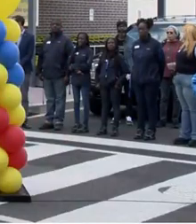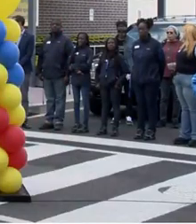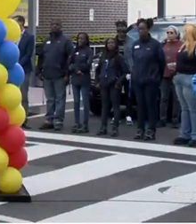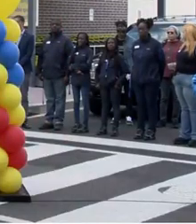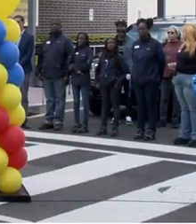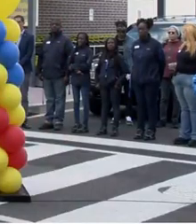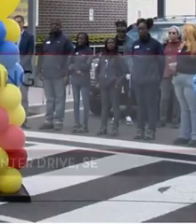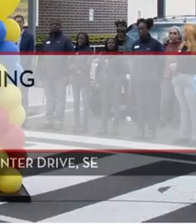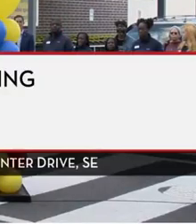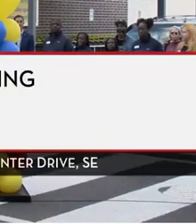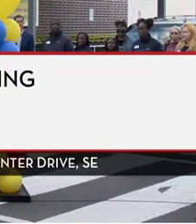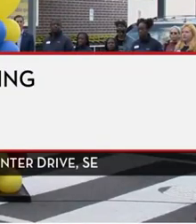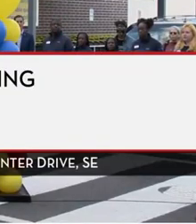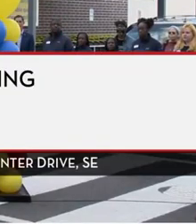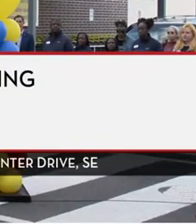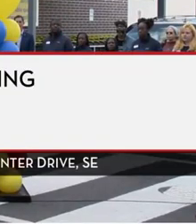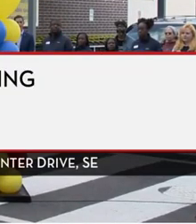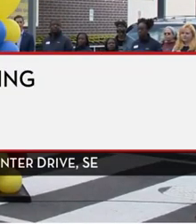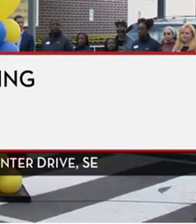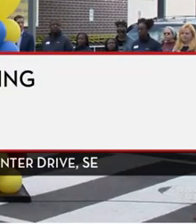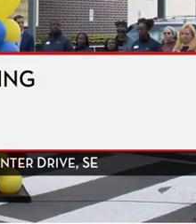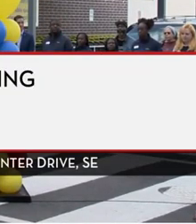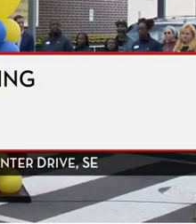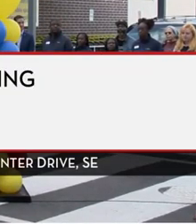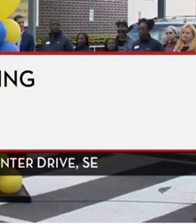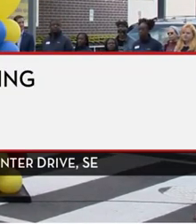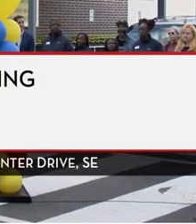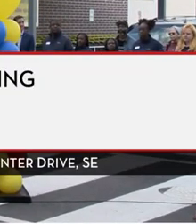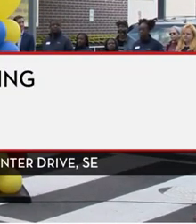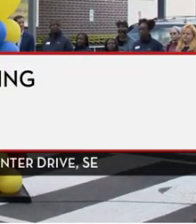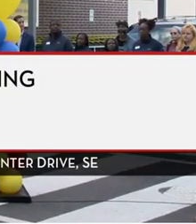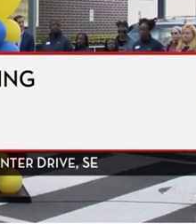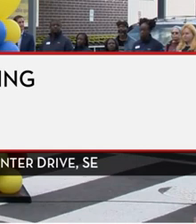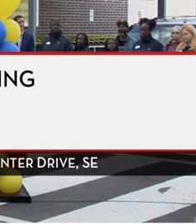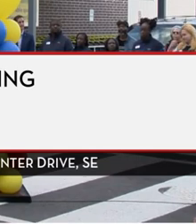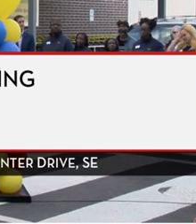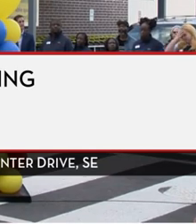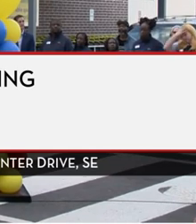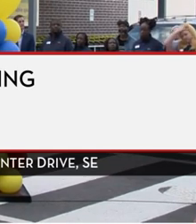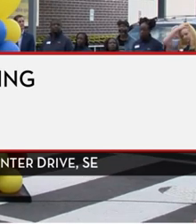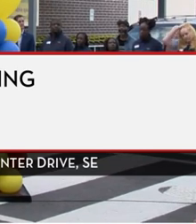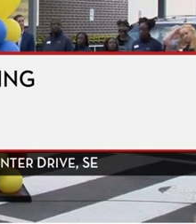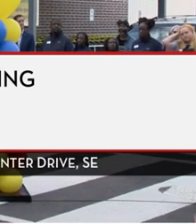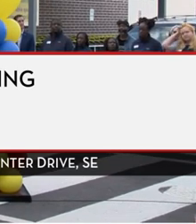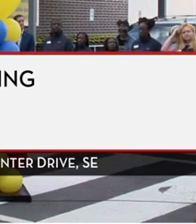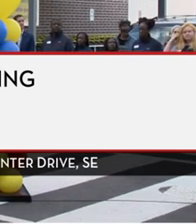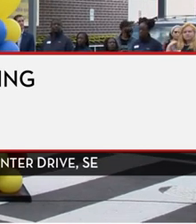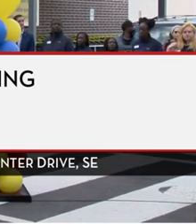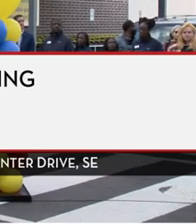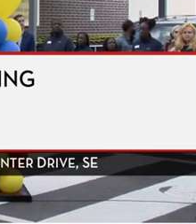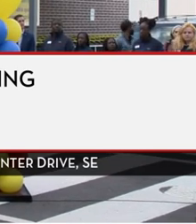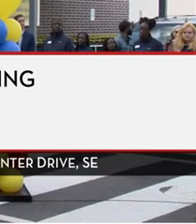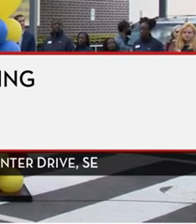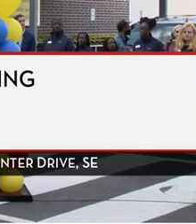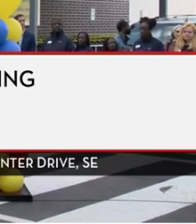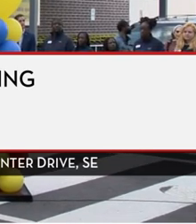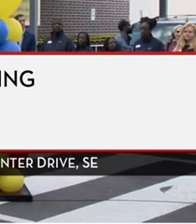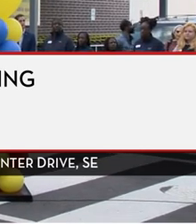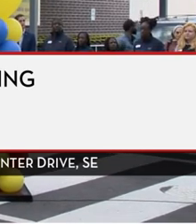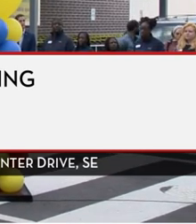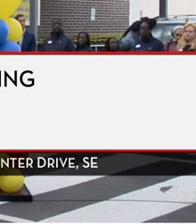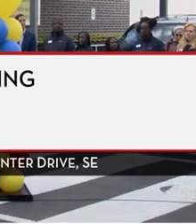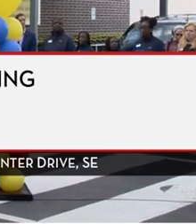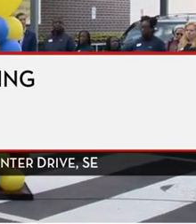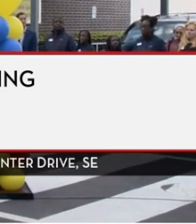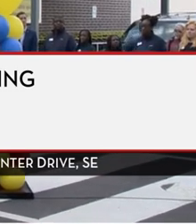Good afternoon, and welcome to the ribbon cutting and the community open house of Lidl Skyland. My name is